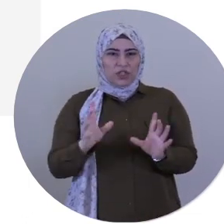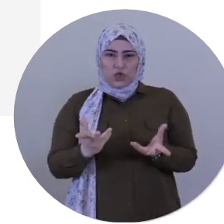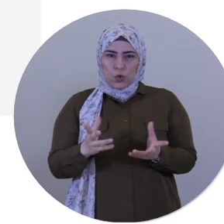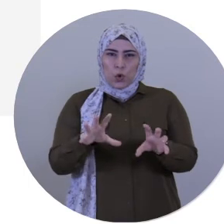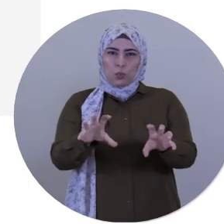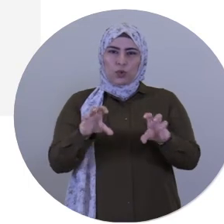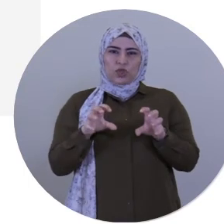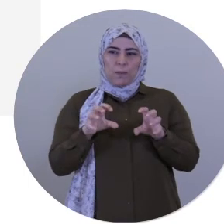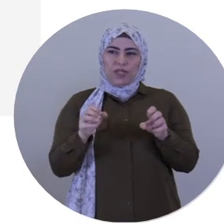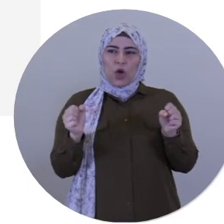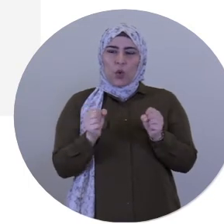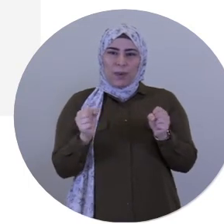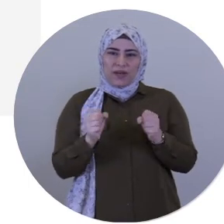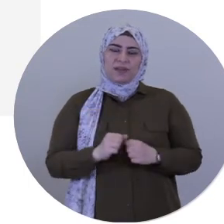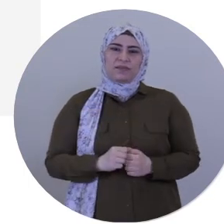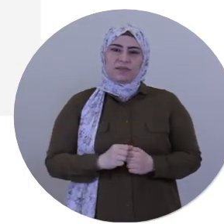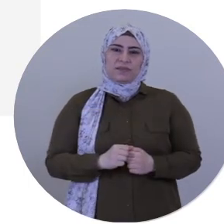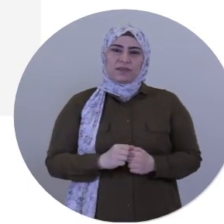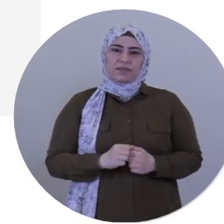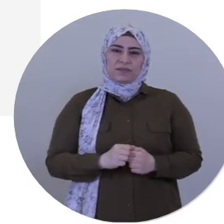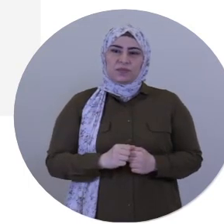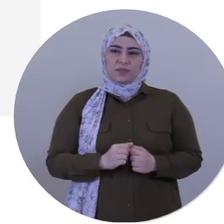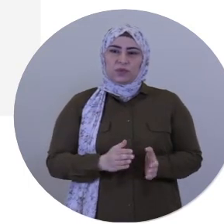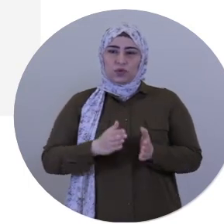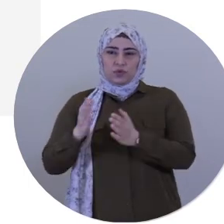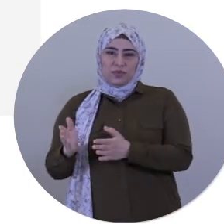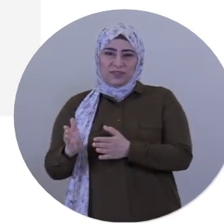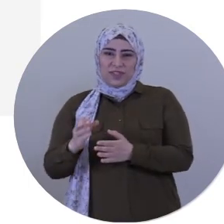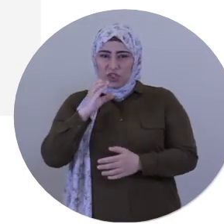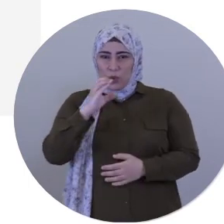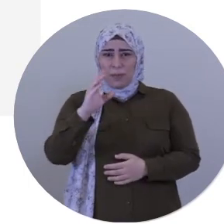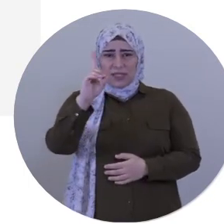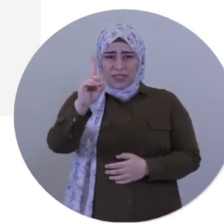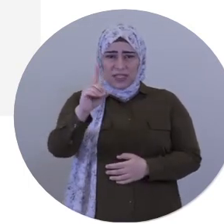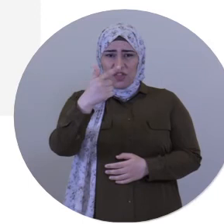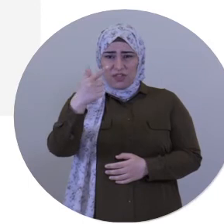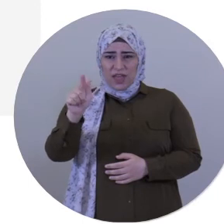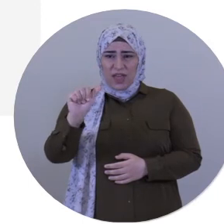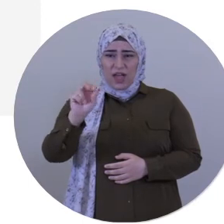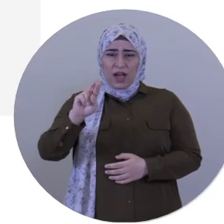If we take a look at the multiple choices, the answer would be the Arctic.